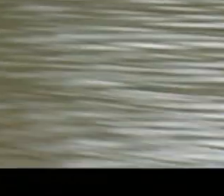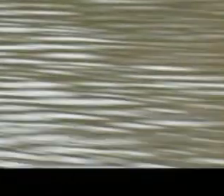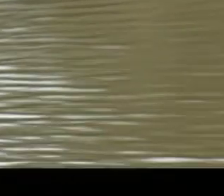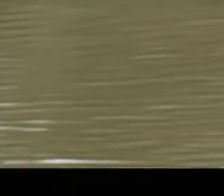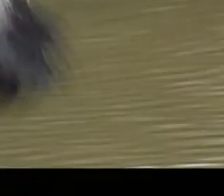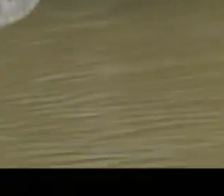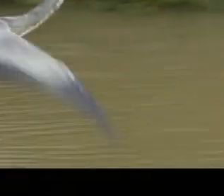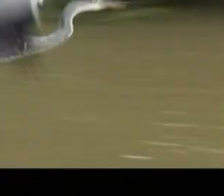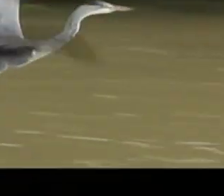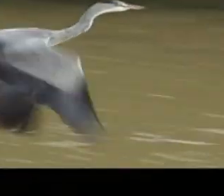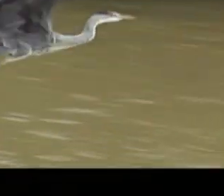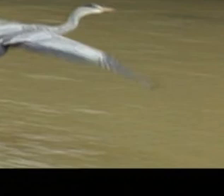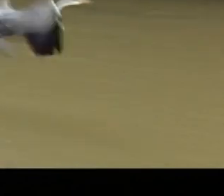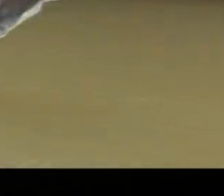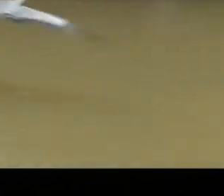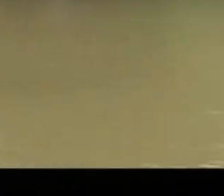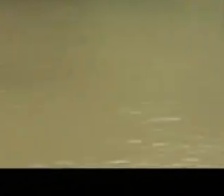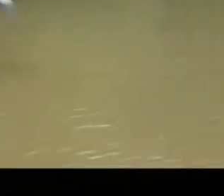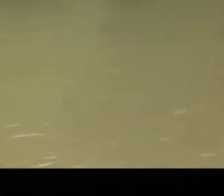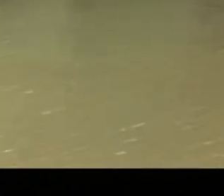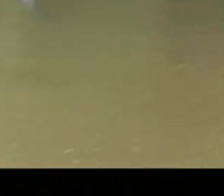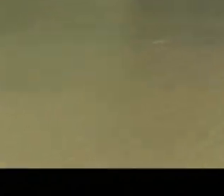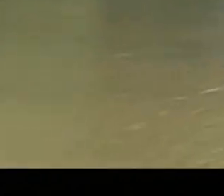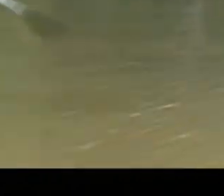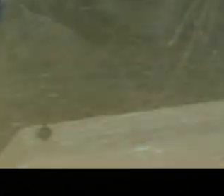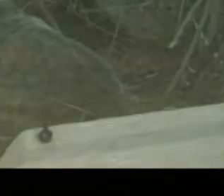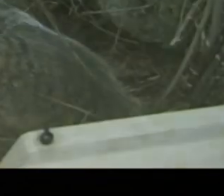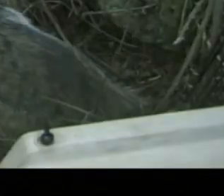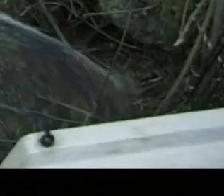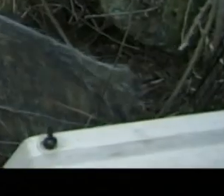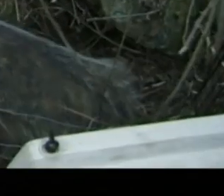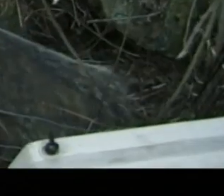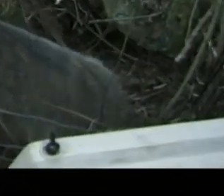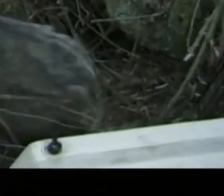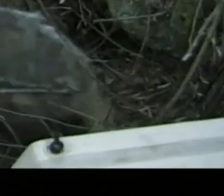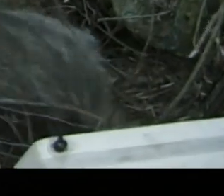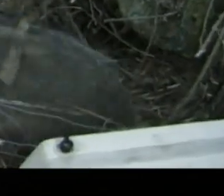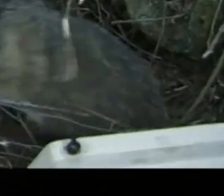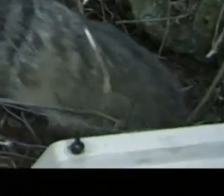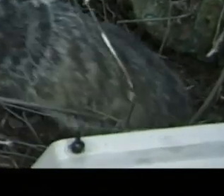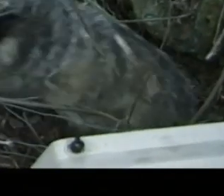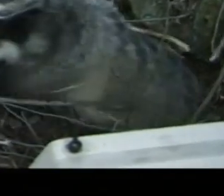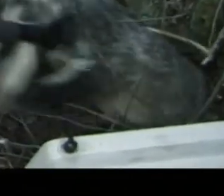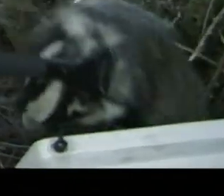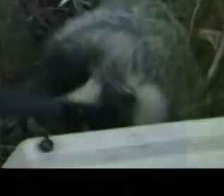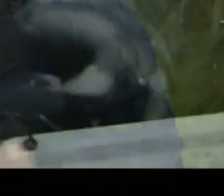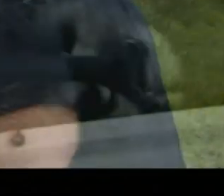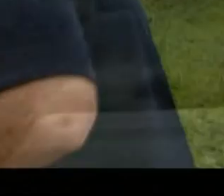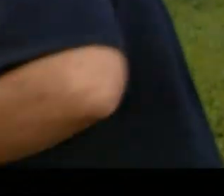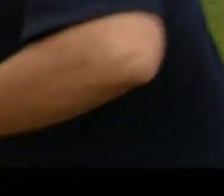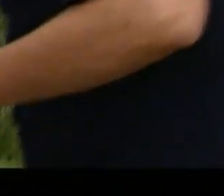Don't be afraid, put your life in my hands. Put your life in